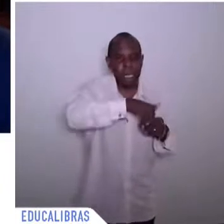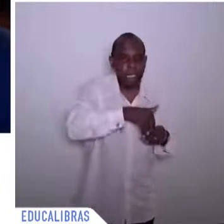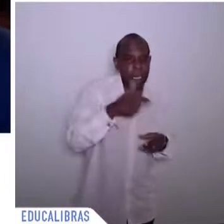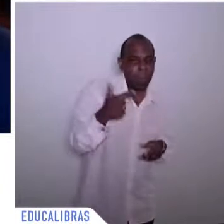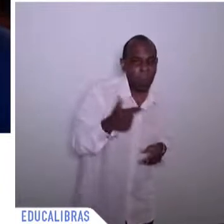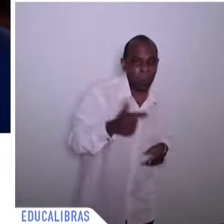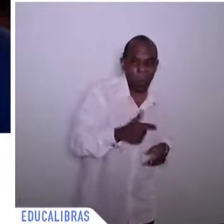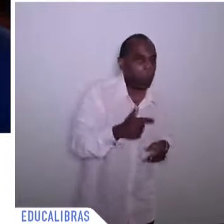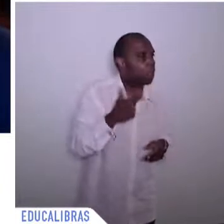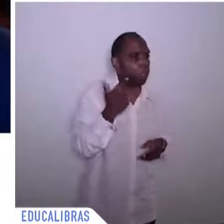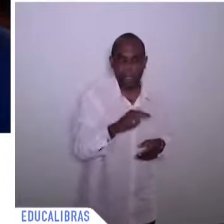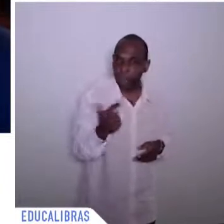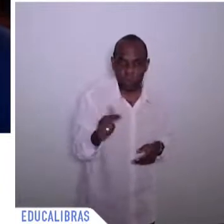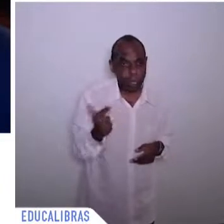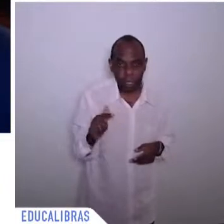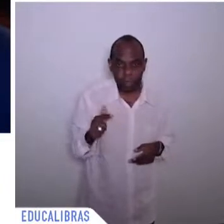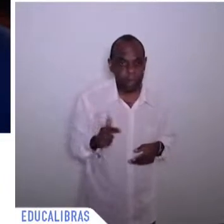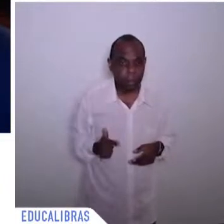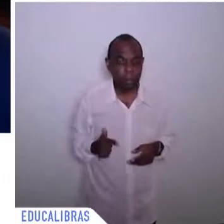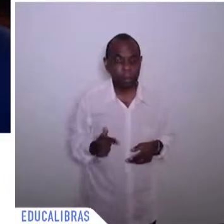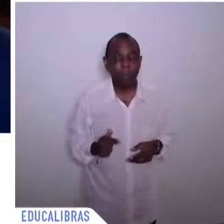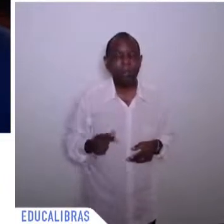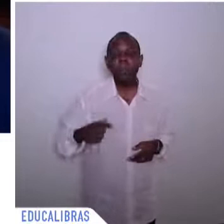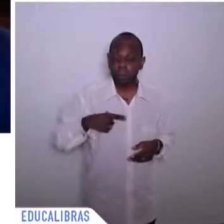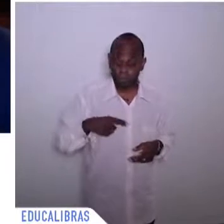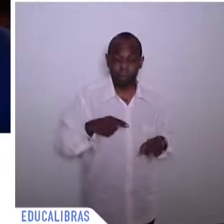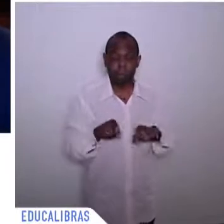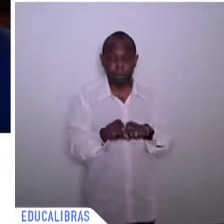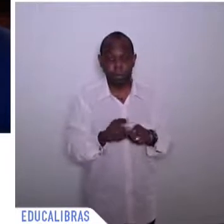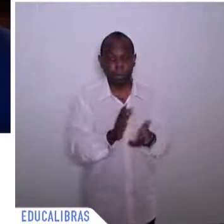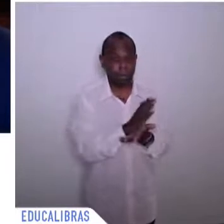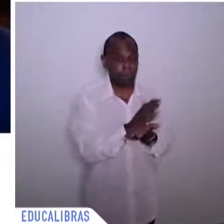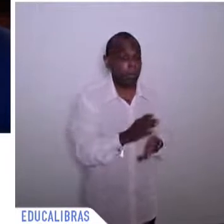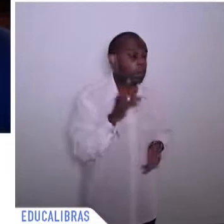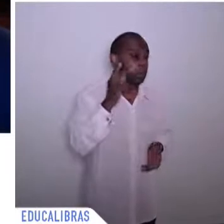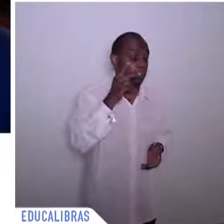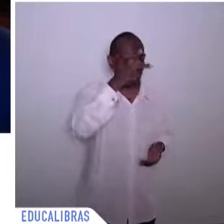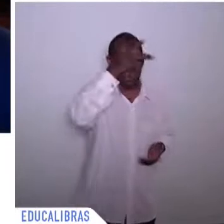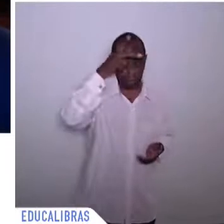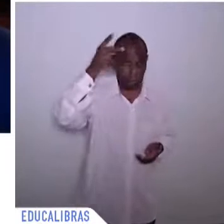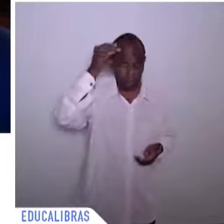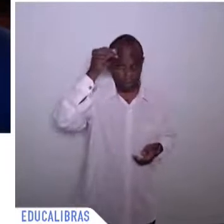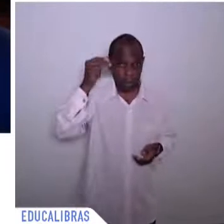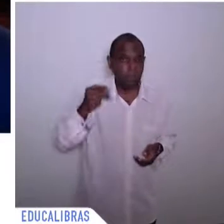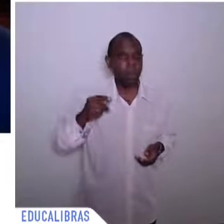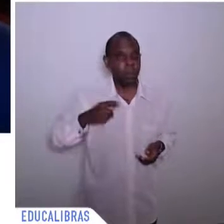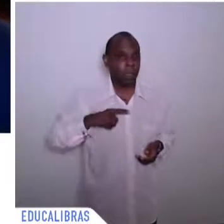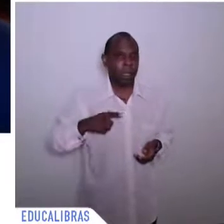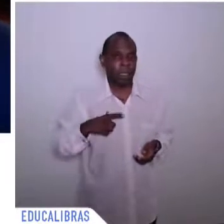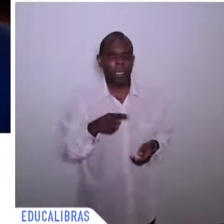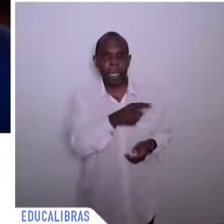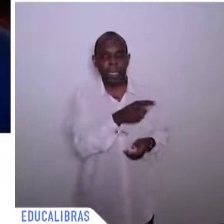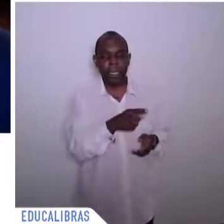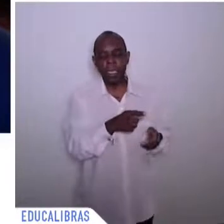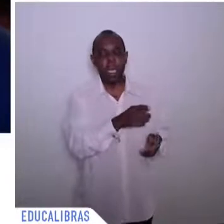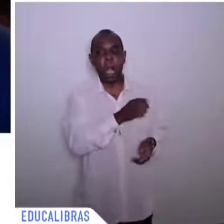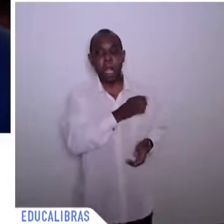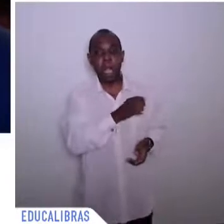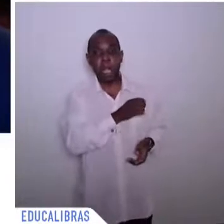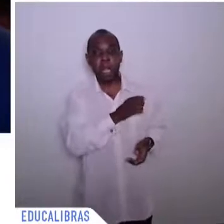competition, and something that is very important is that you end up with elected